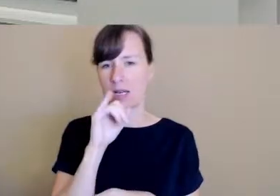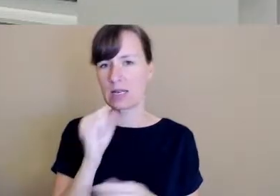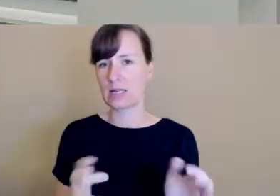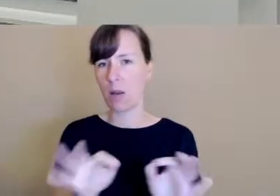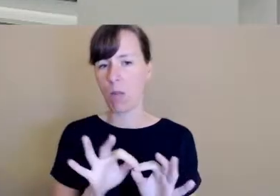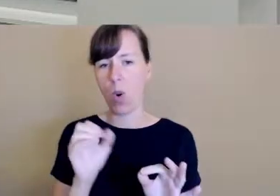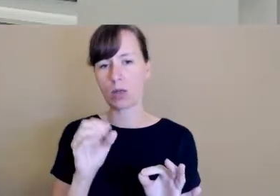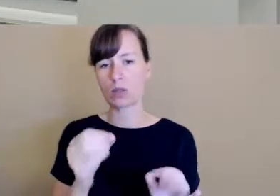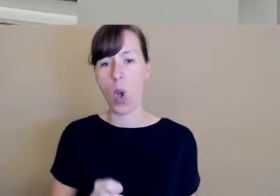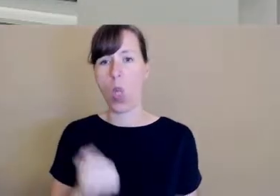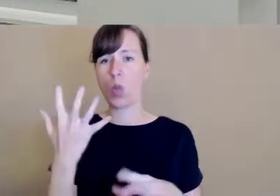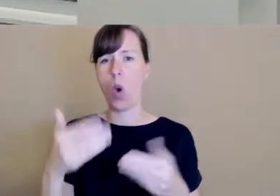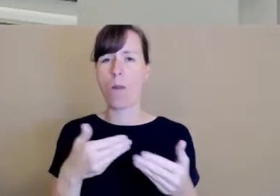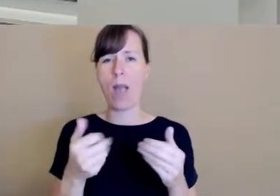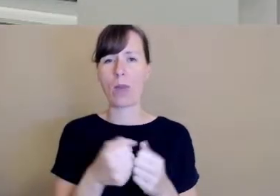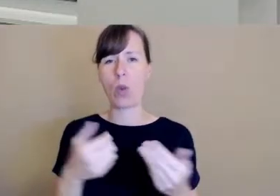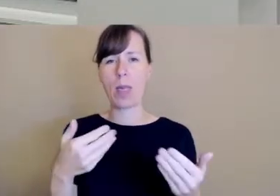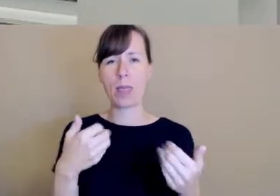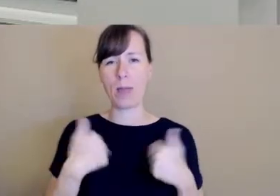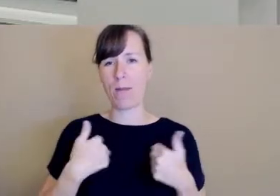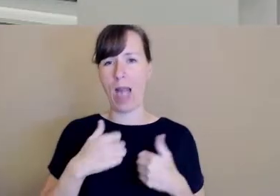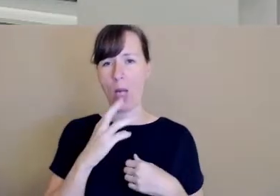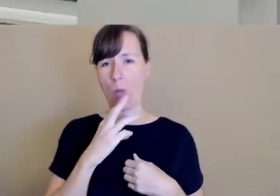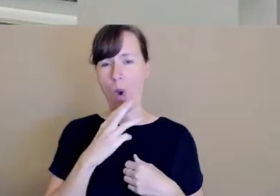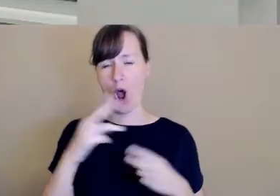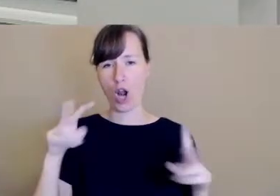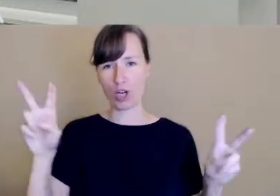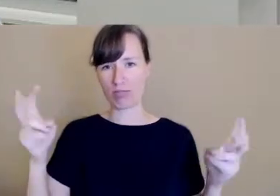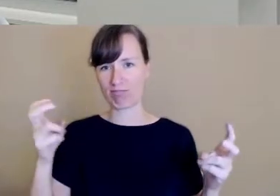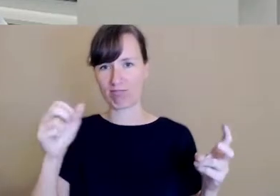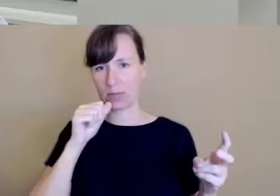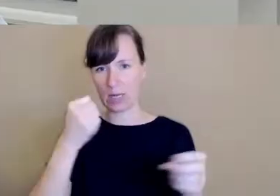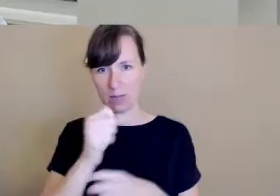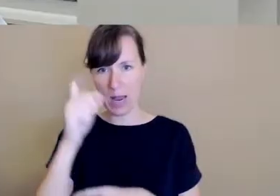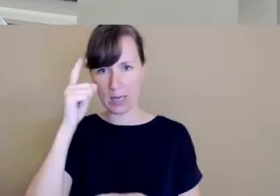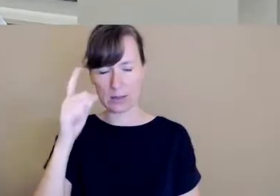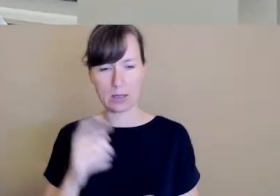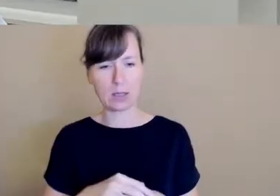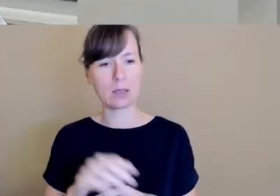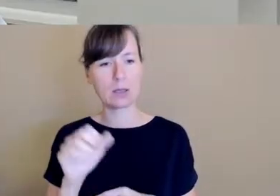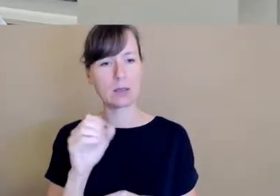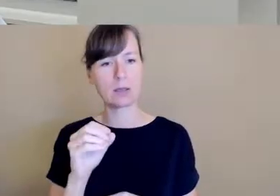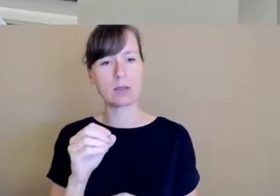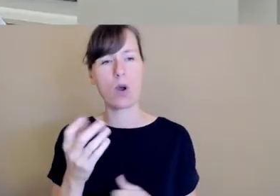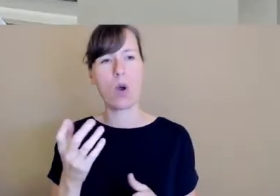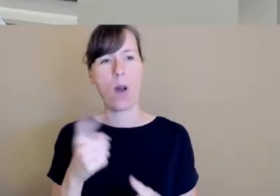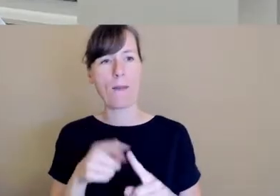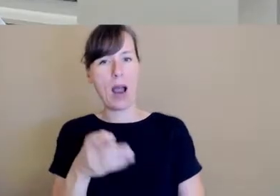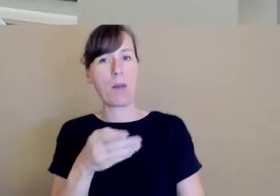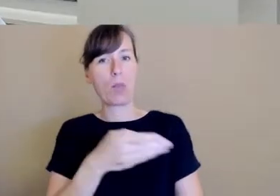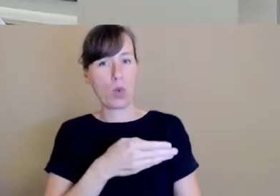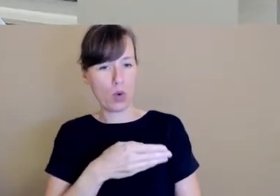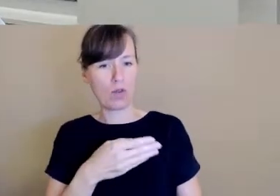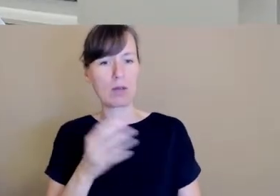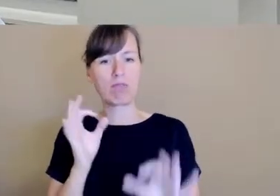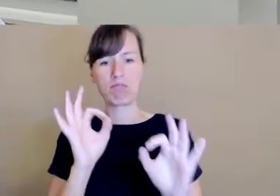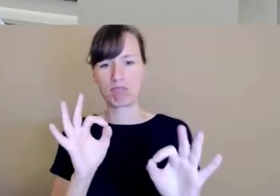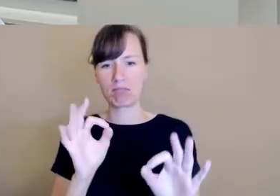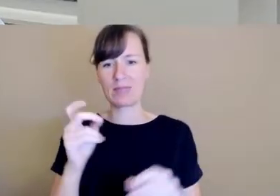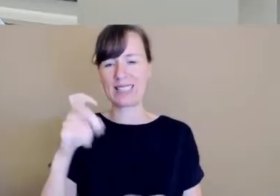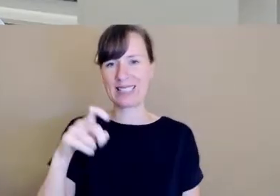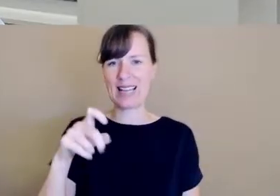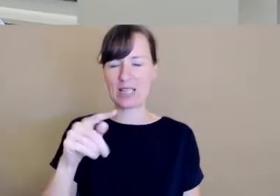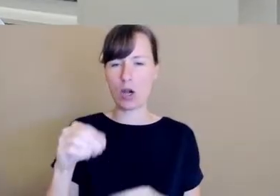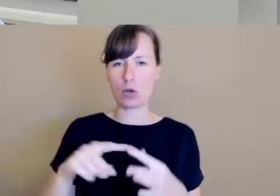make sense. But fine-tuning it just right, well, good luck, but it's necessary to start the process. Or you literally can do whatever you